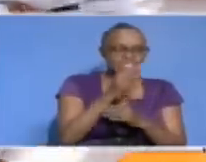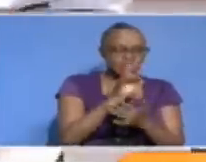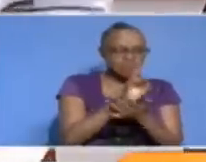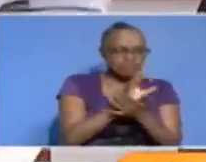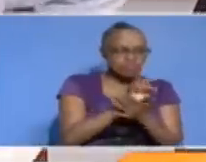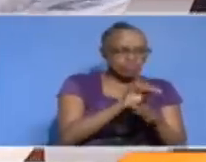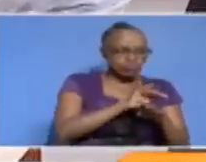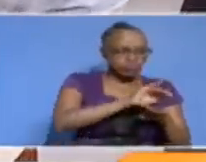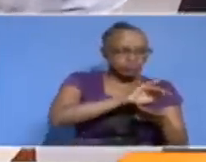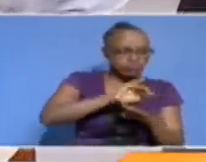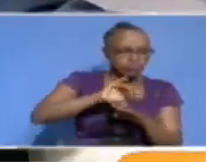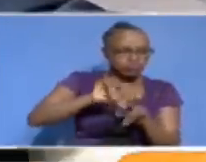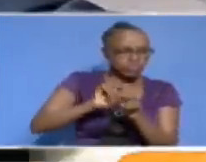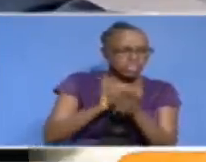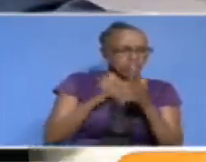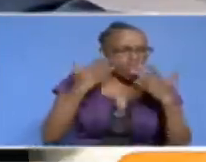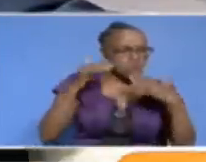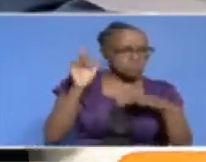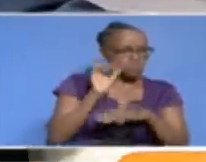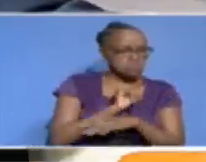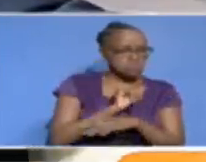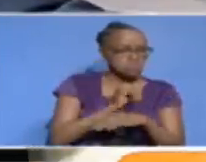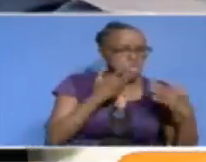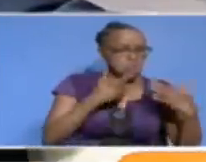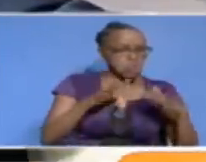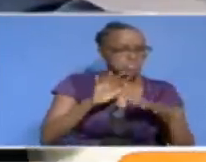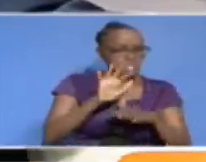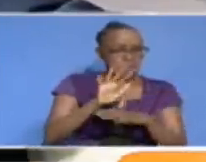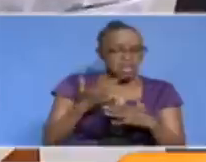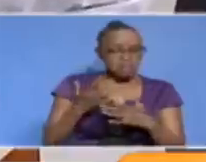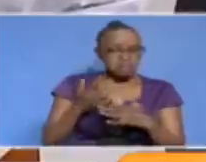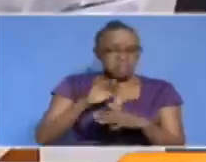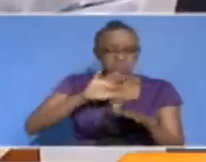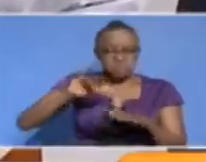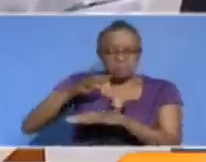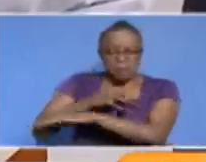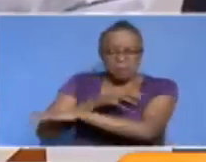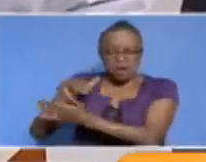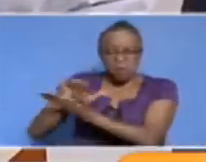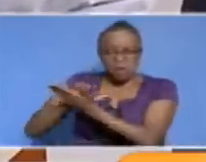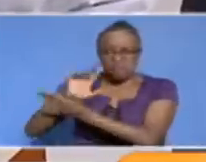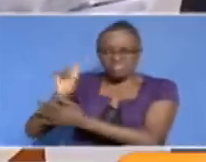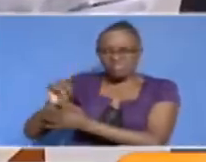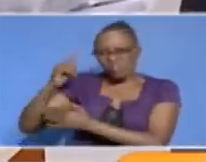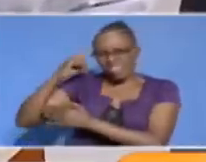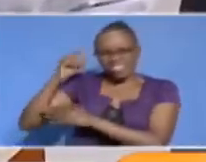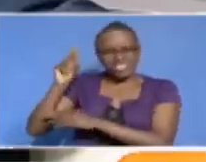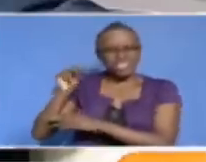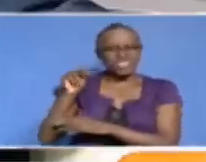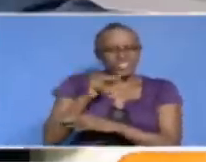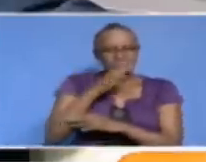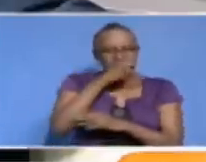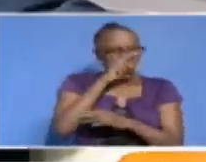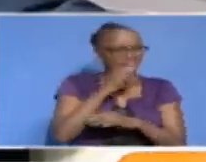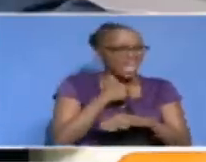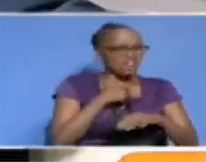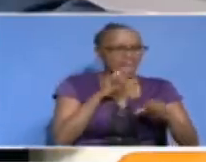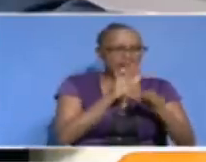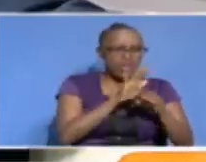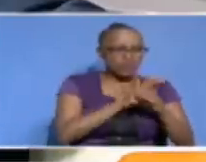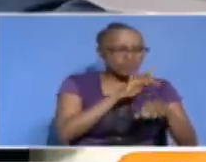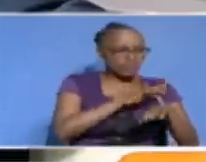Kalonzo out. Is he losing his power base? I did not think so. Kalonzo still has a lot of touch in